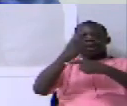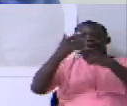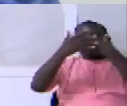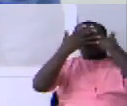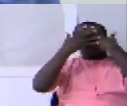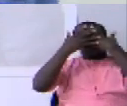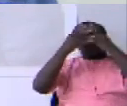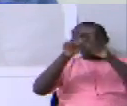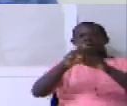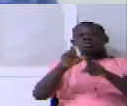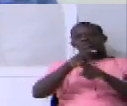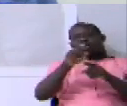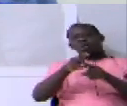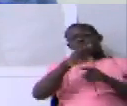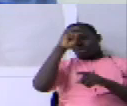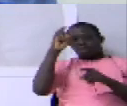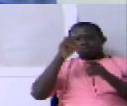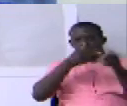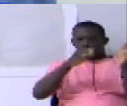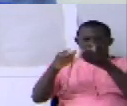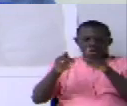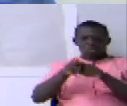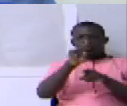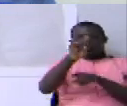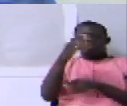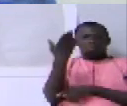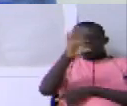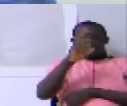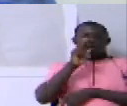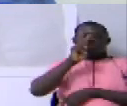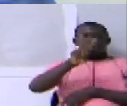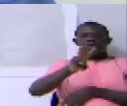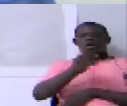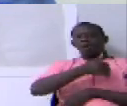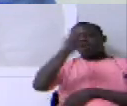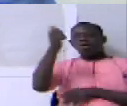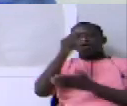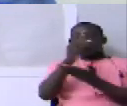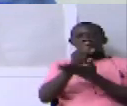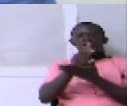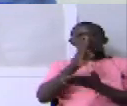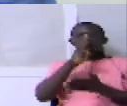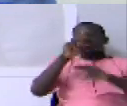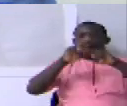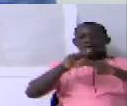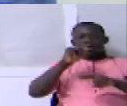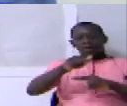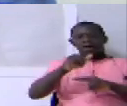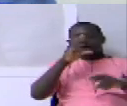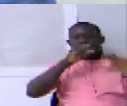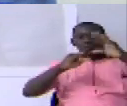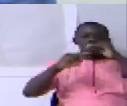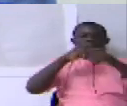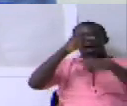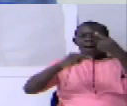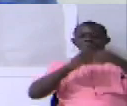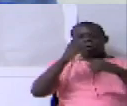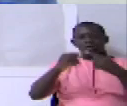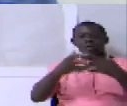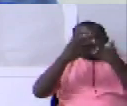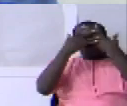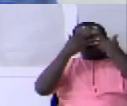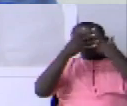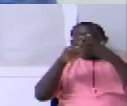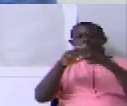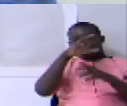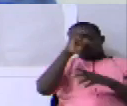Did you watch other witnesses testify? Olung sede kotangulu menu nata janite bina Gambia la kasola do kulal menu